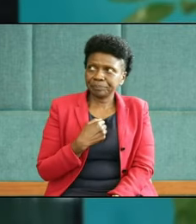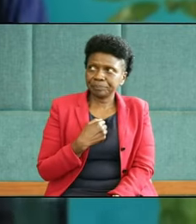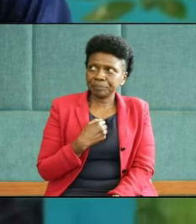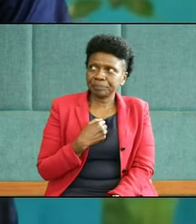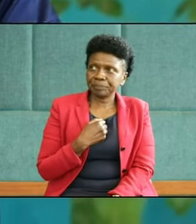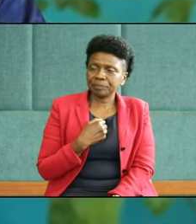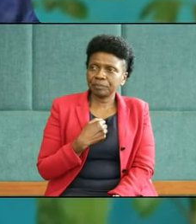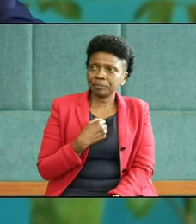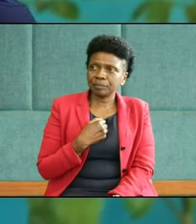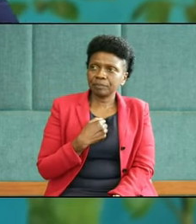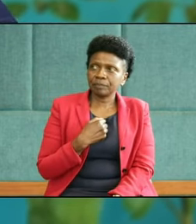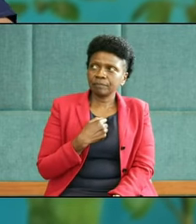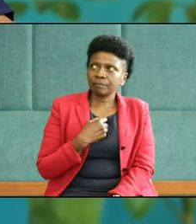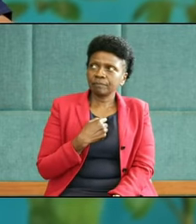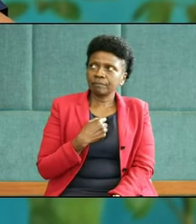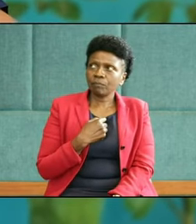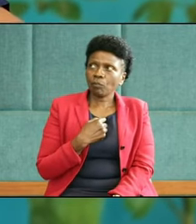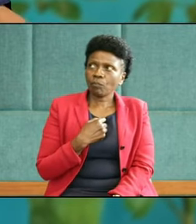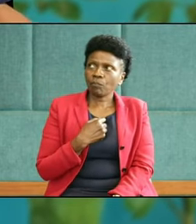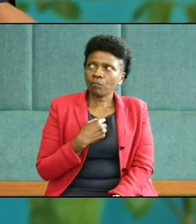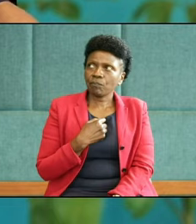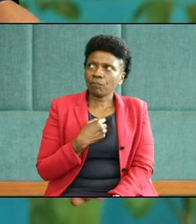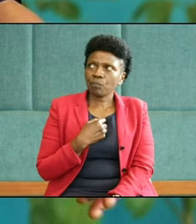Look at your church and mine.